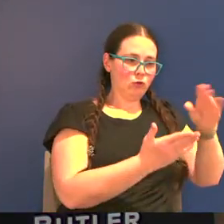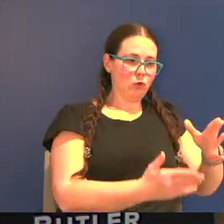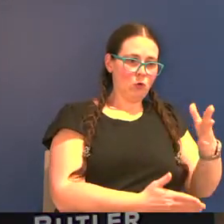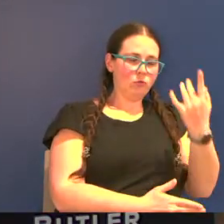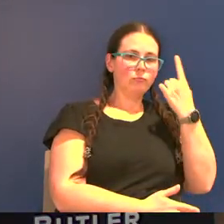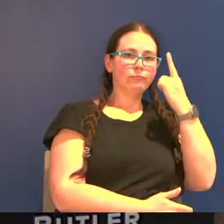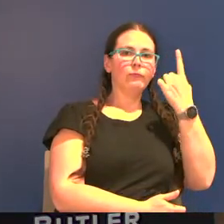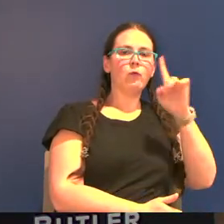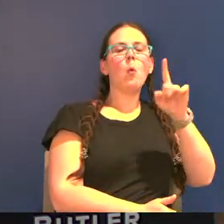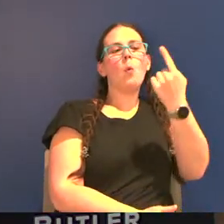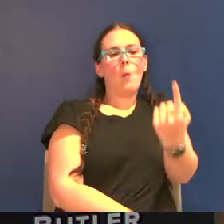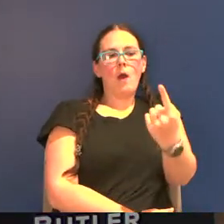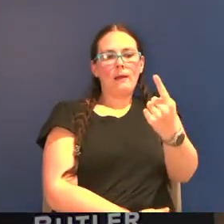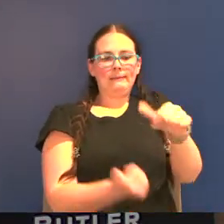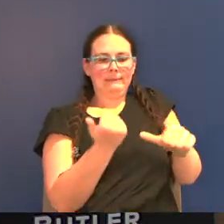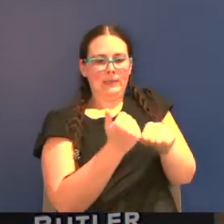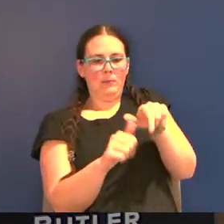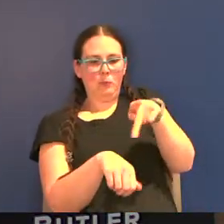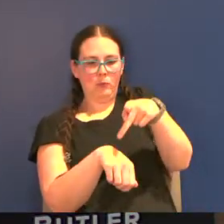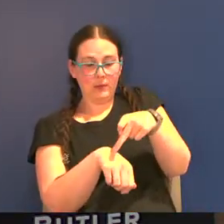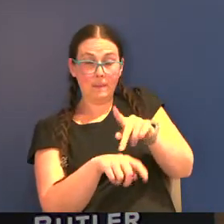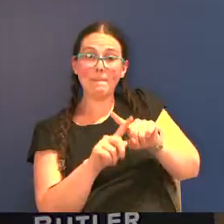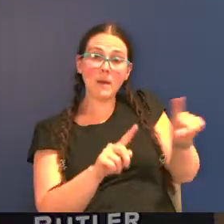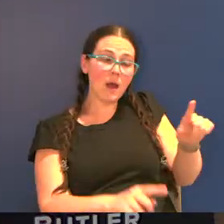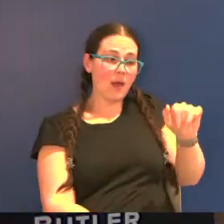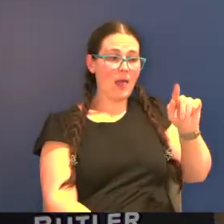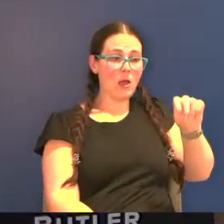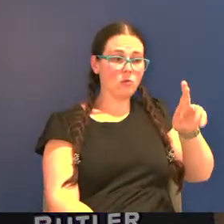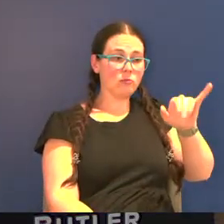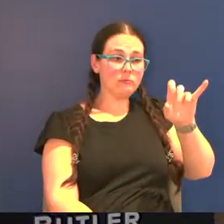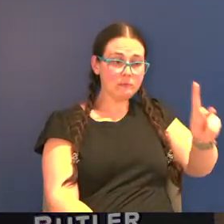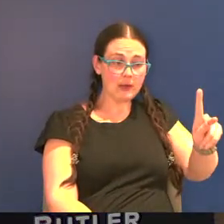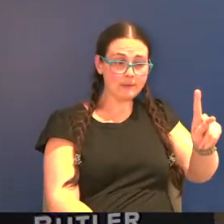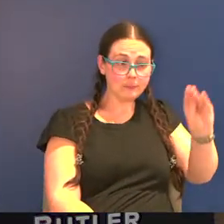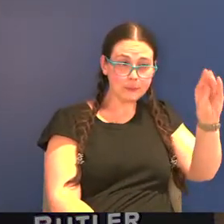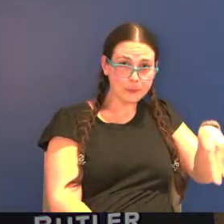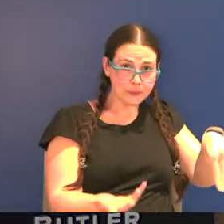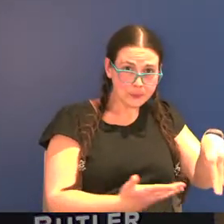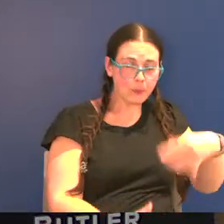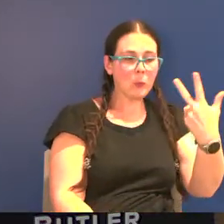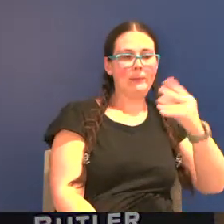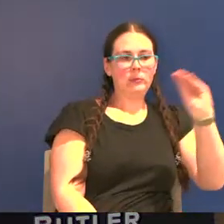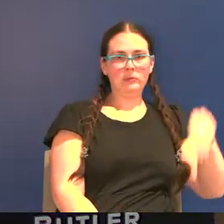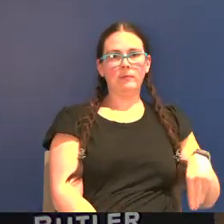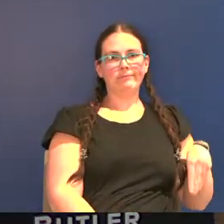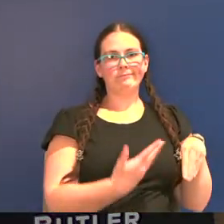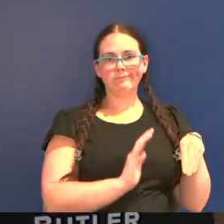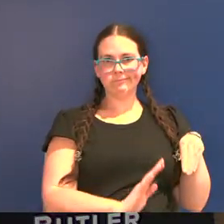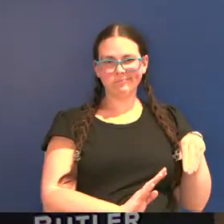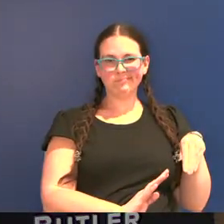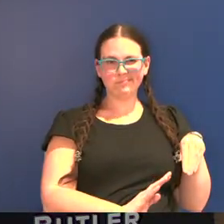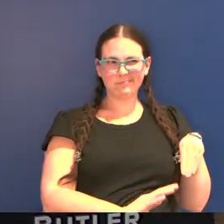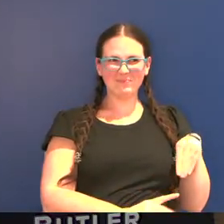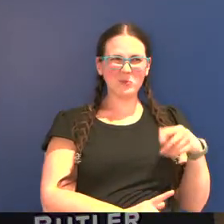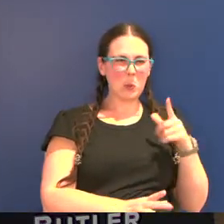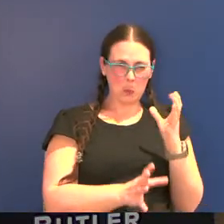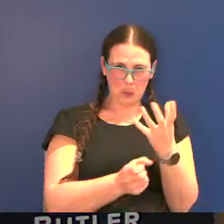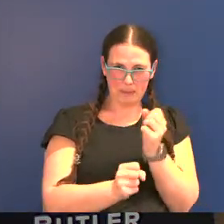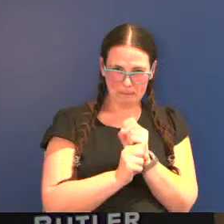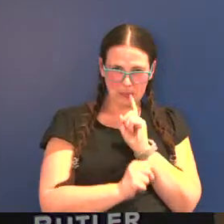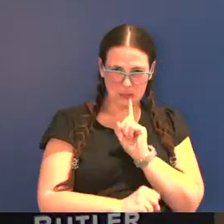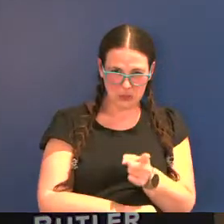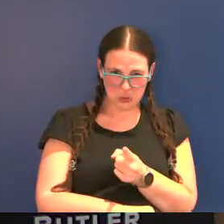one assistant principal, but their at-risk population is 3%. So I just want to make sure that we're